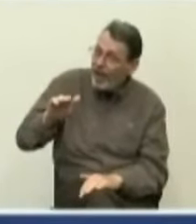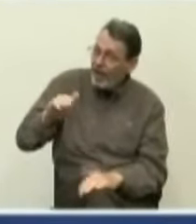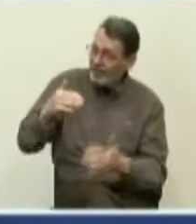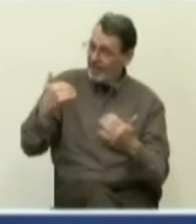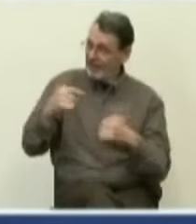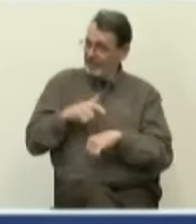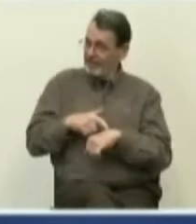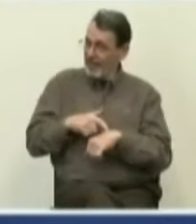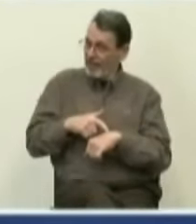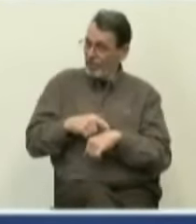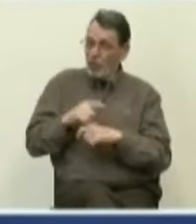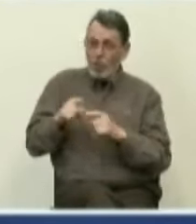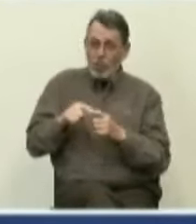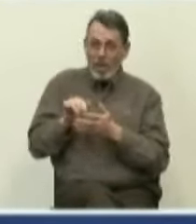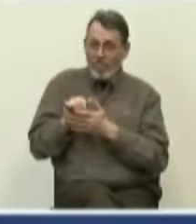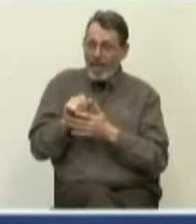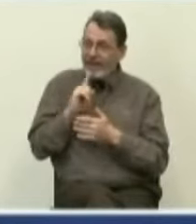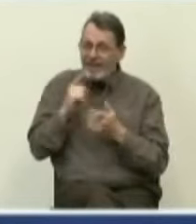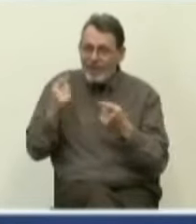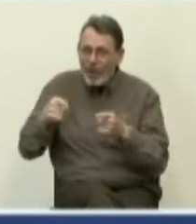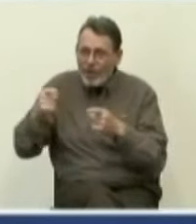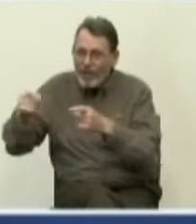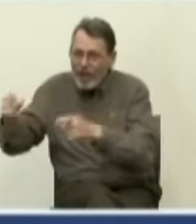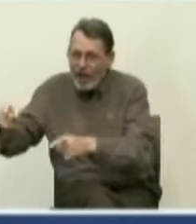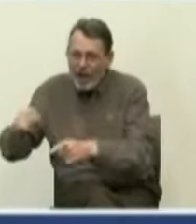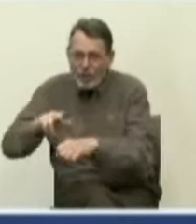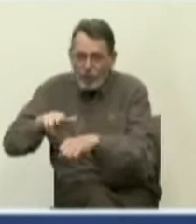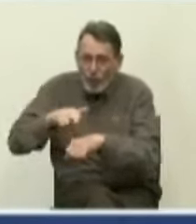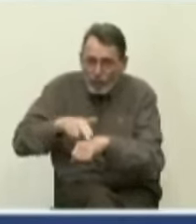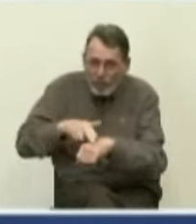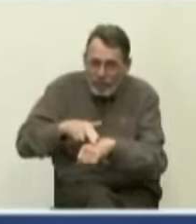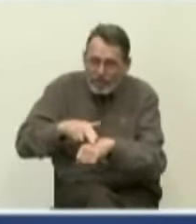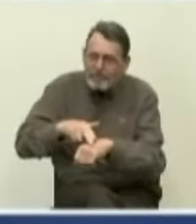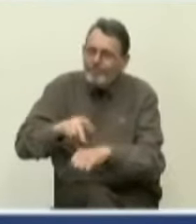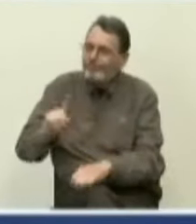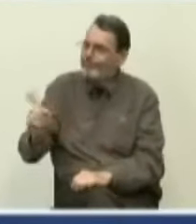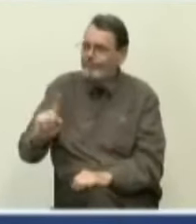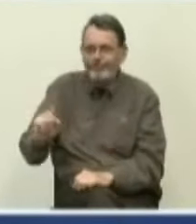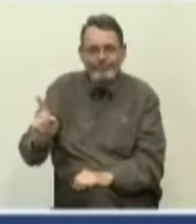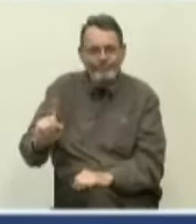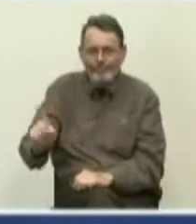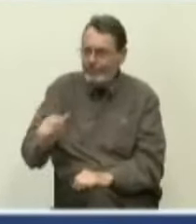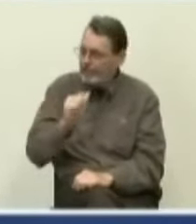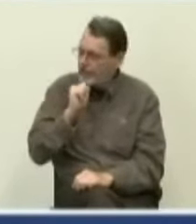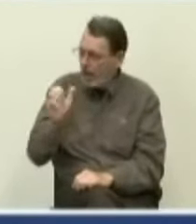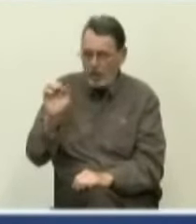days when this is going on normally, it's not okay.